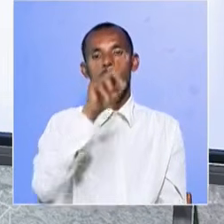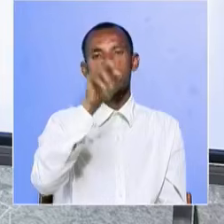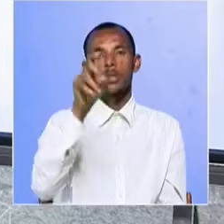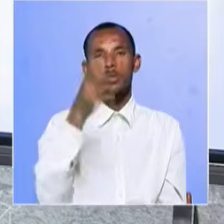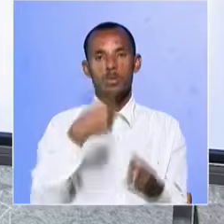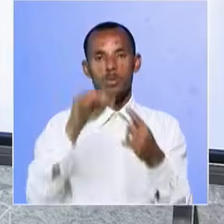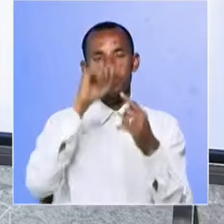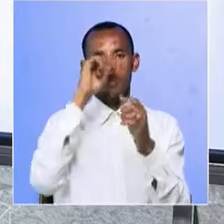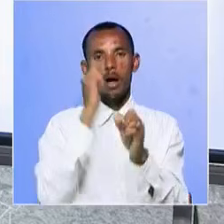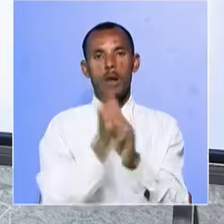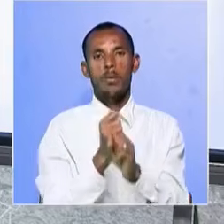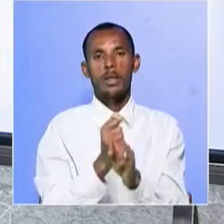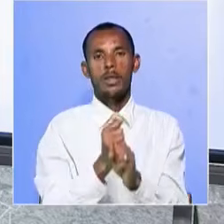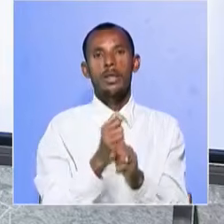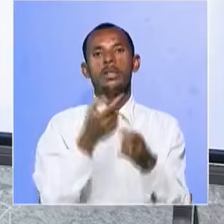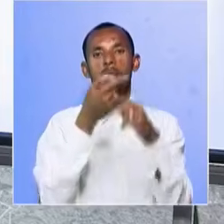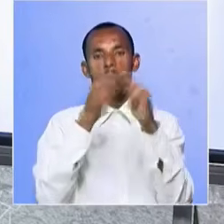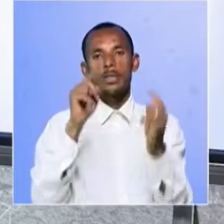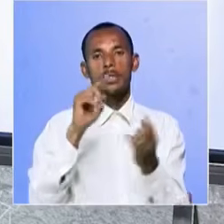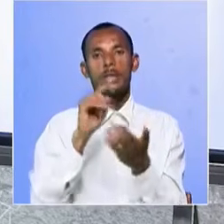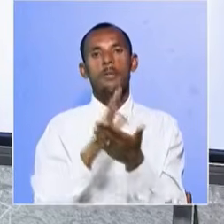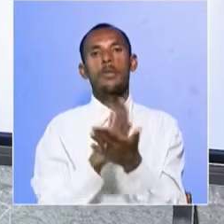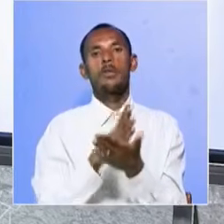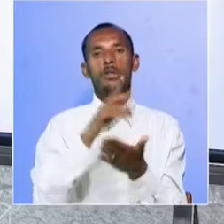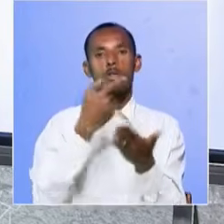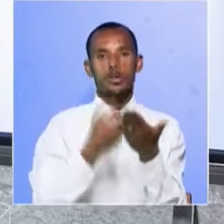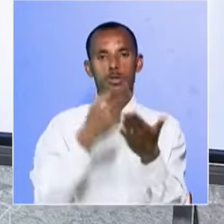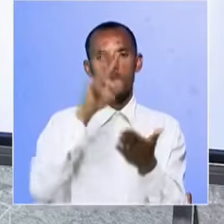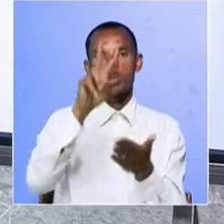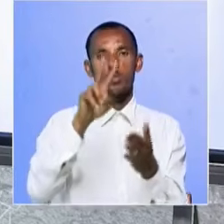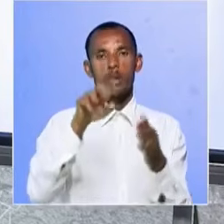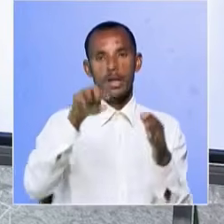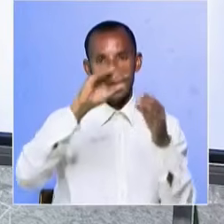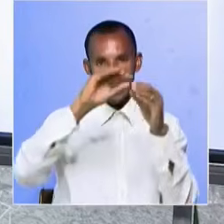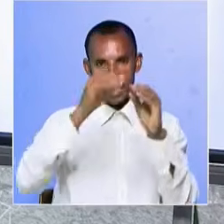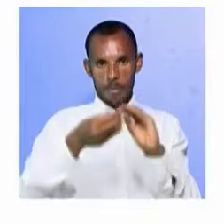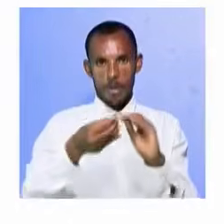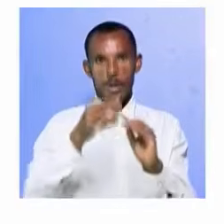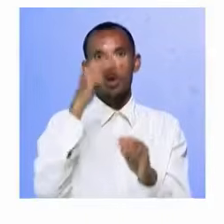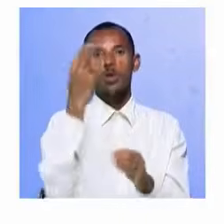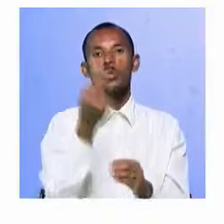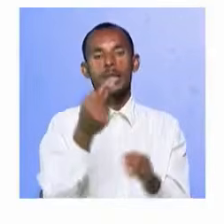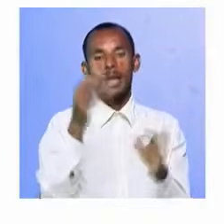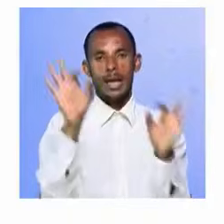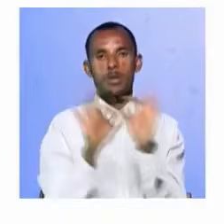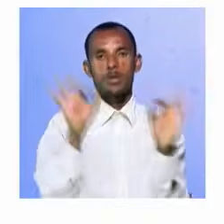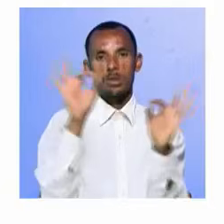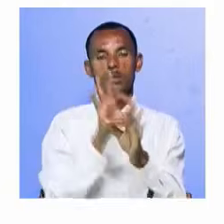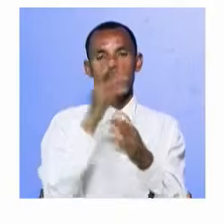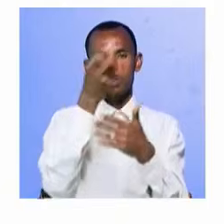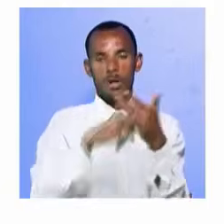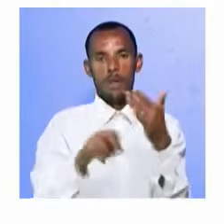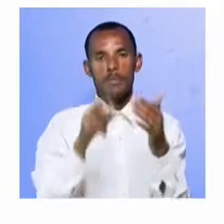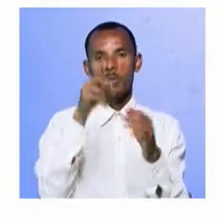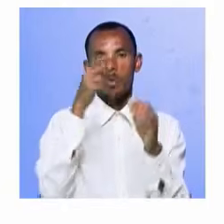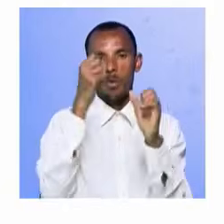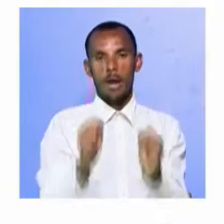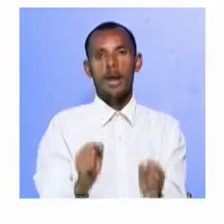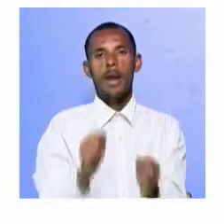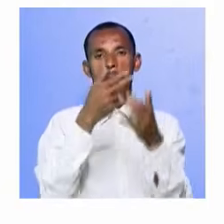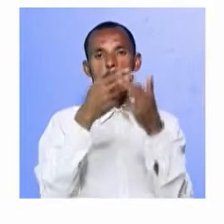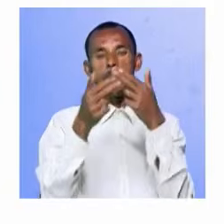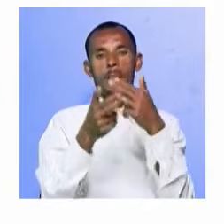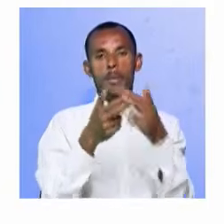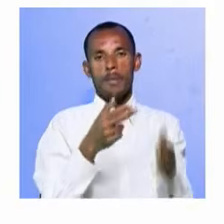to calculate the difference between these two rational numbers, using cross product, you can multiply